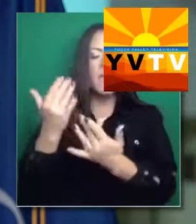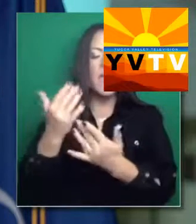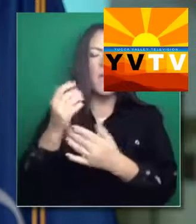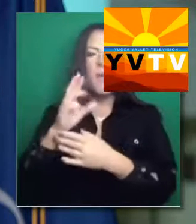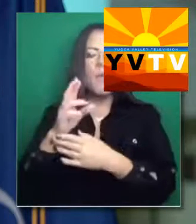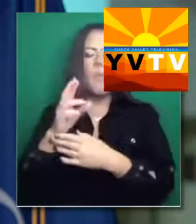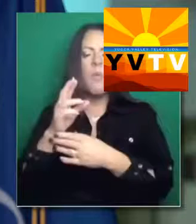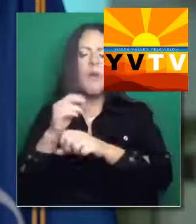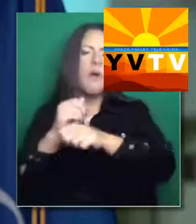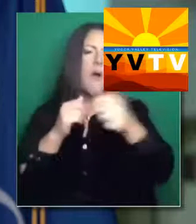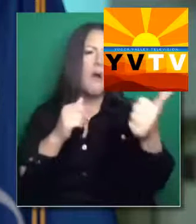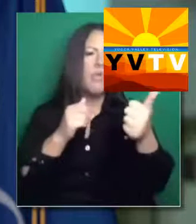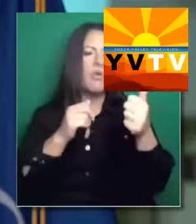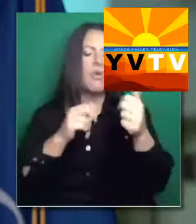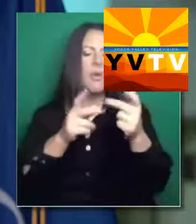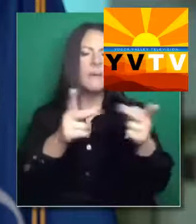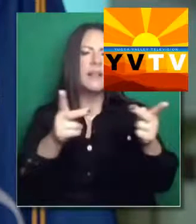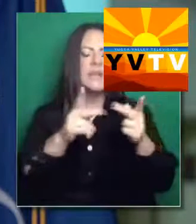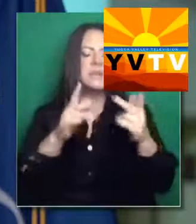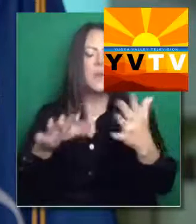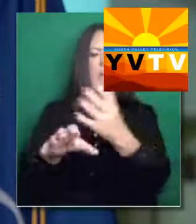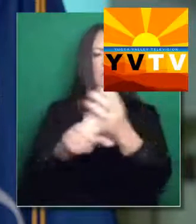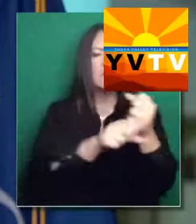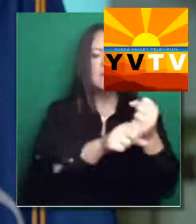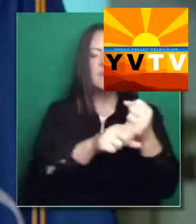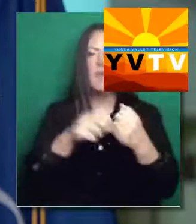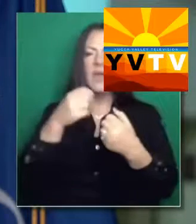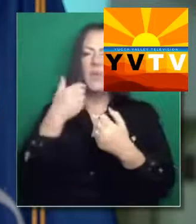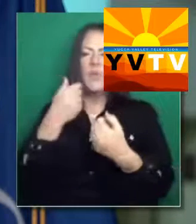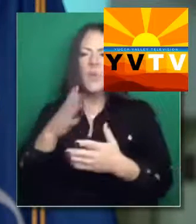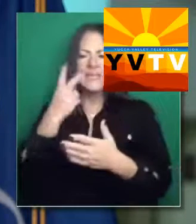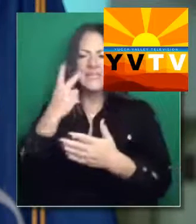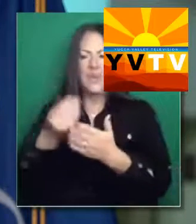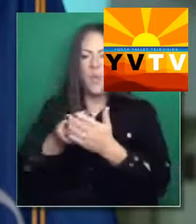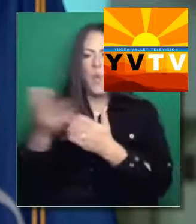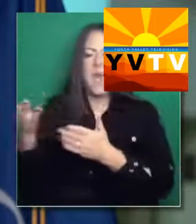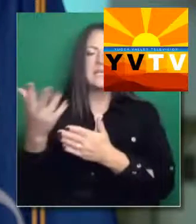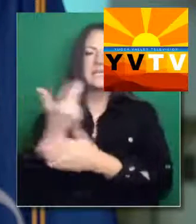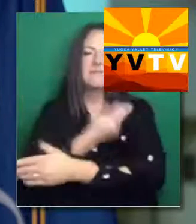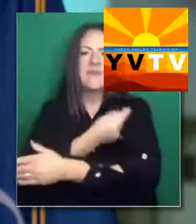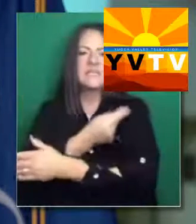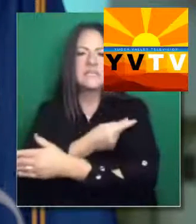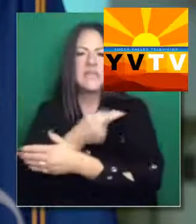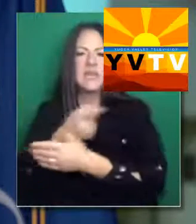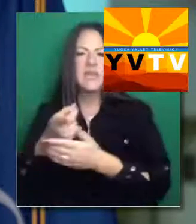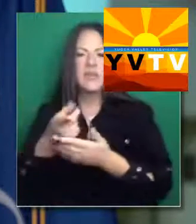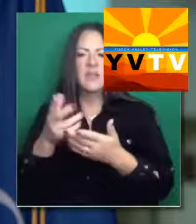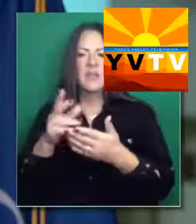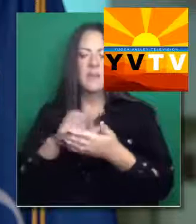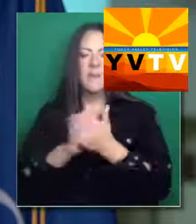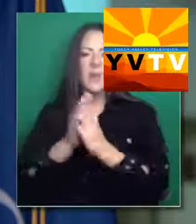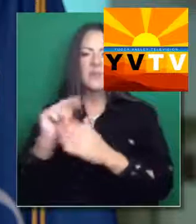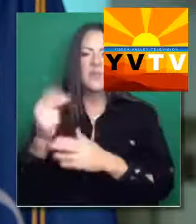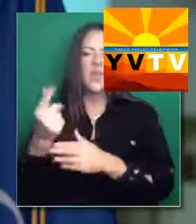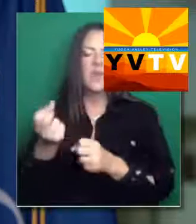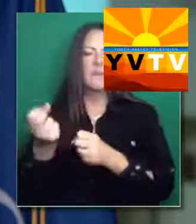ensure that that dose, one, doesn't get wasted, and two, goes to someone that is most in need? Yeah, we're moving expeditiously to make